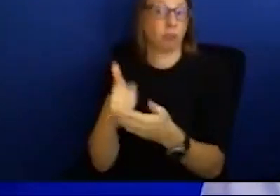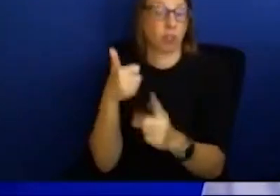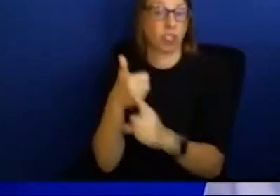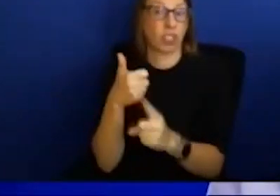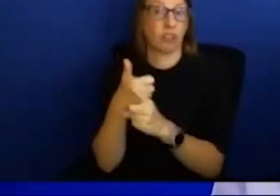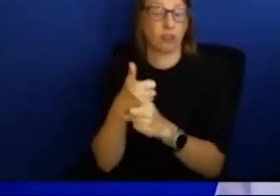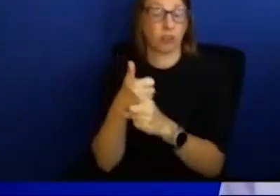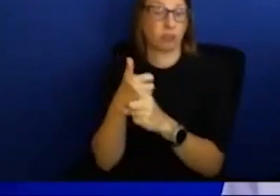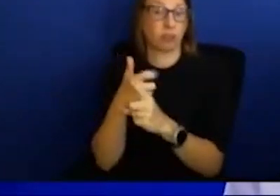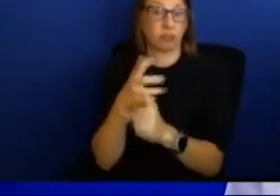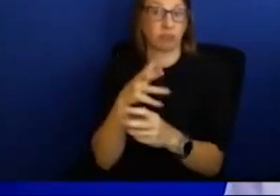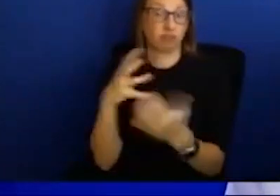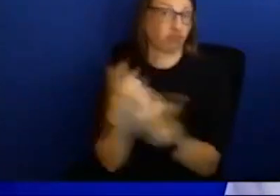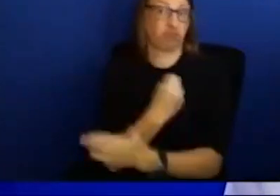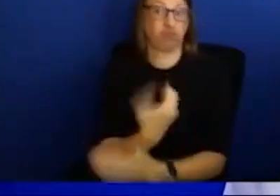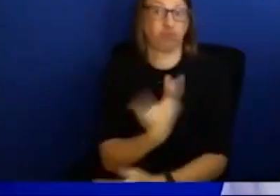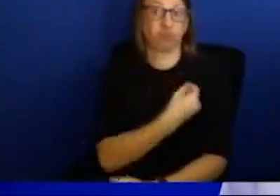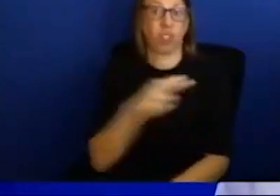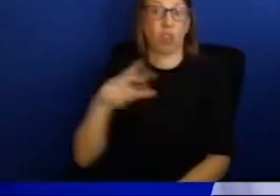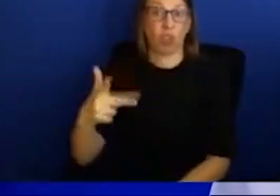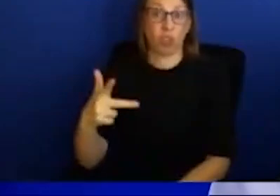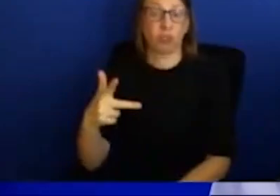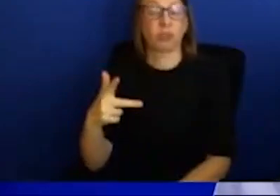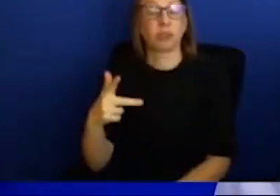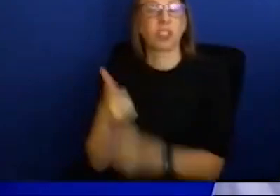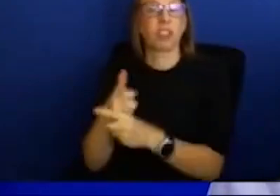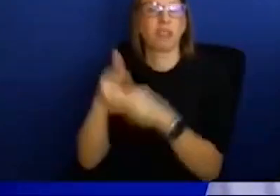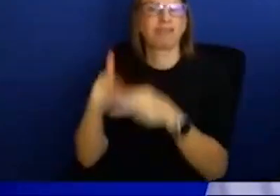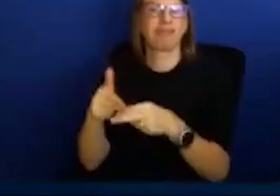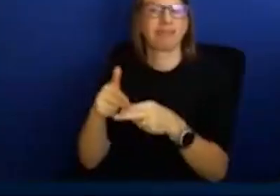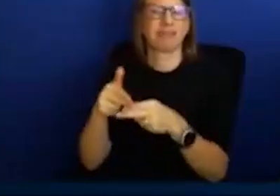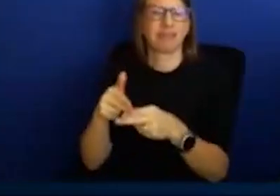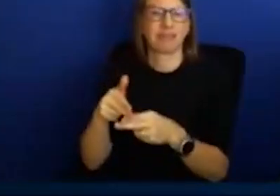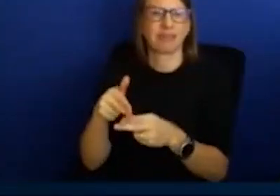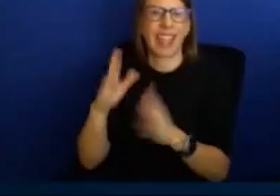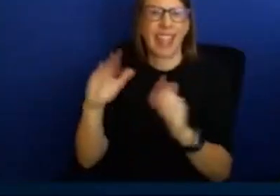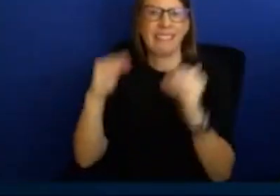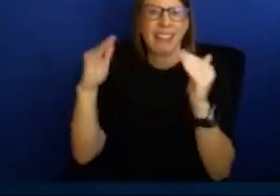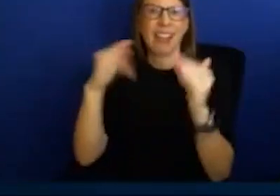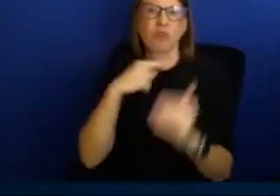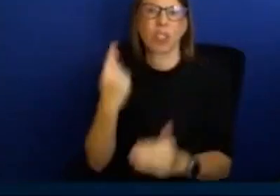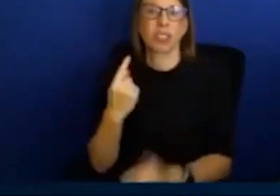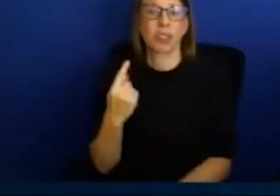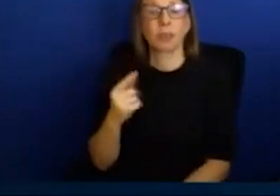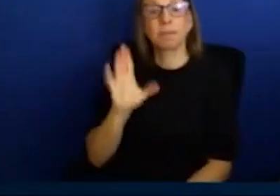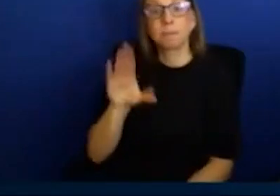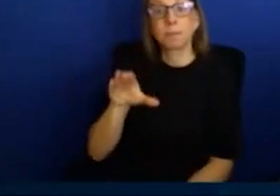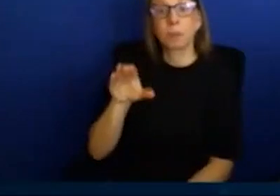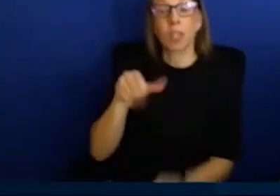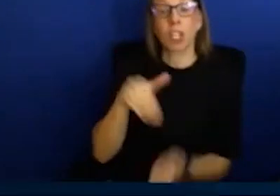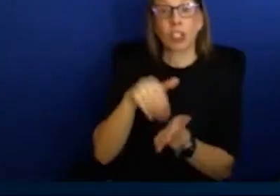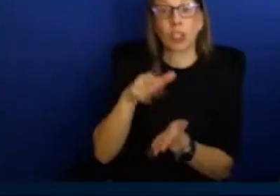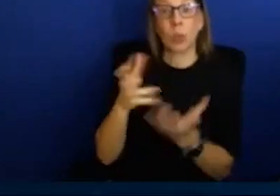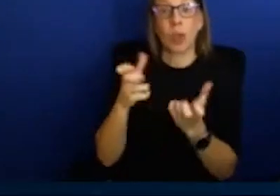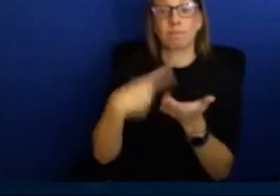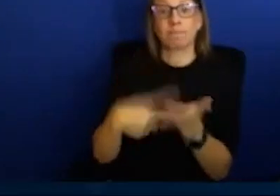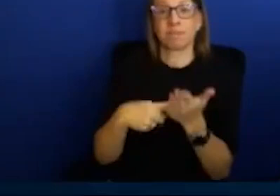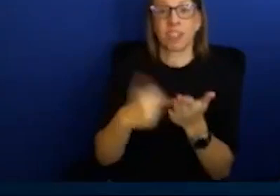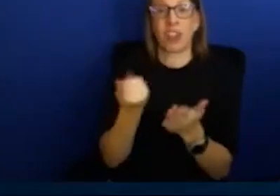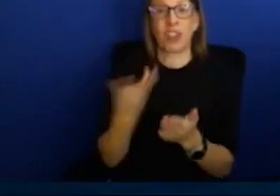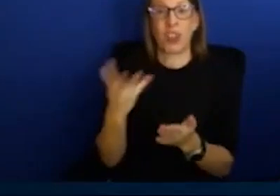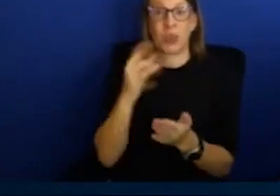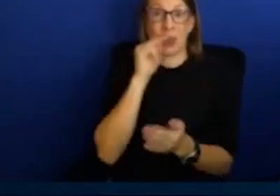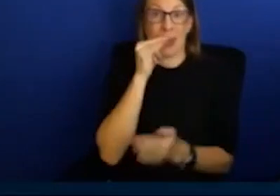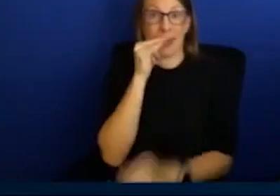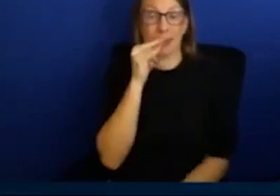categories, so you would still likely need to be able to get that additional dosing. Okay, so Dr. Schmidtke, I want to get back and talk about some kiddos. That's always a